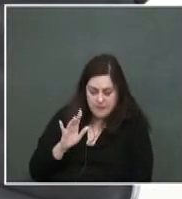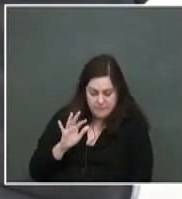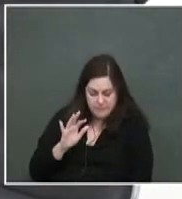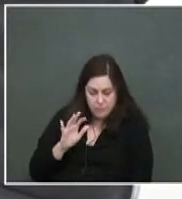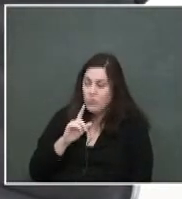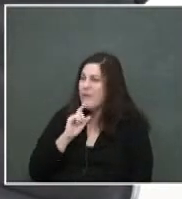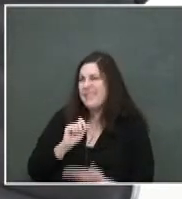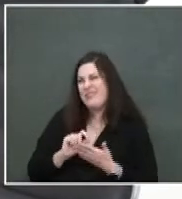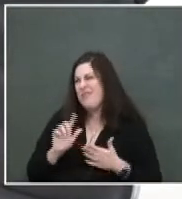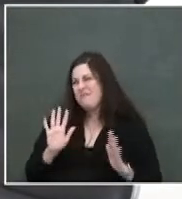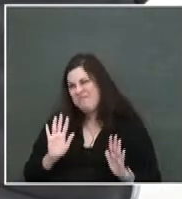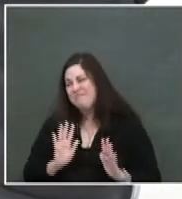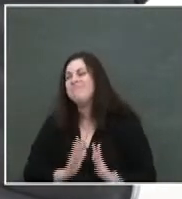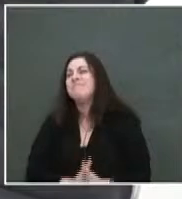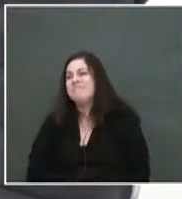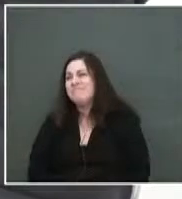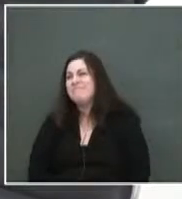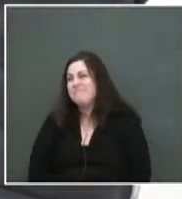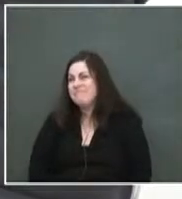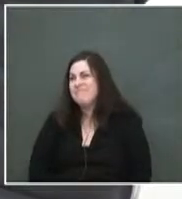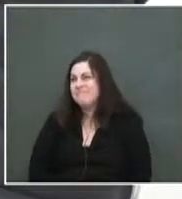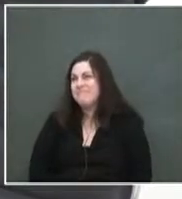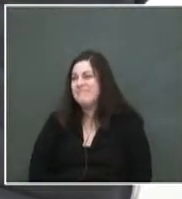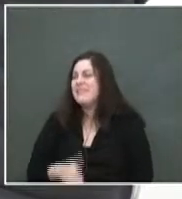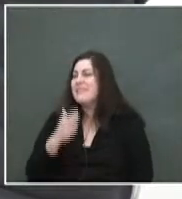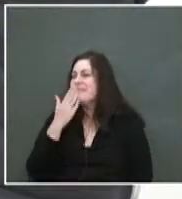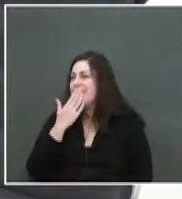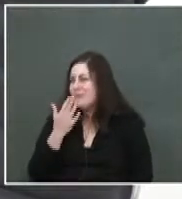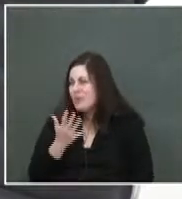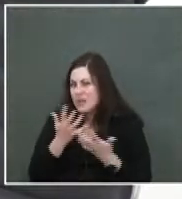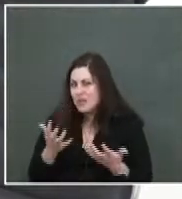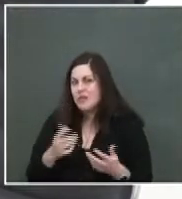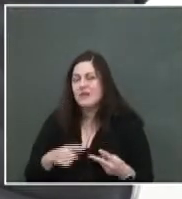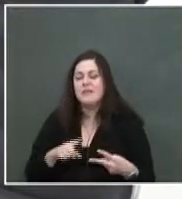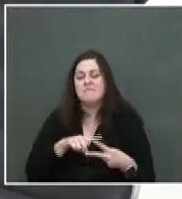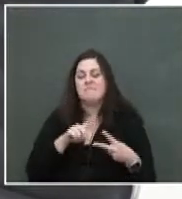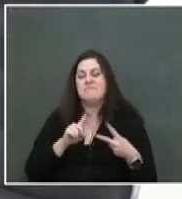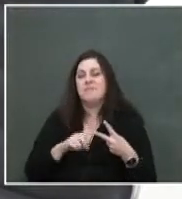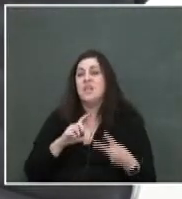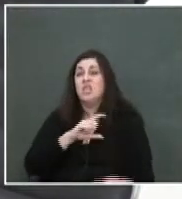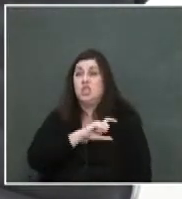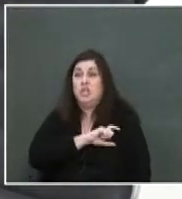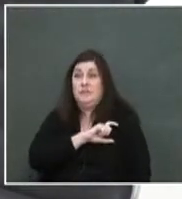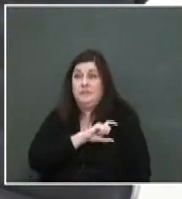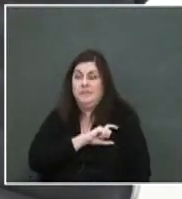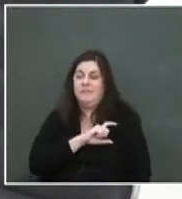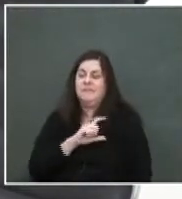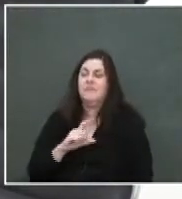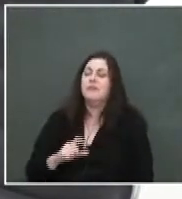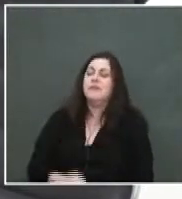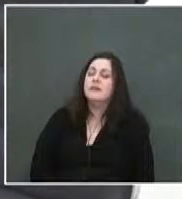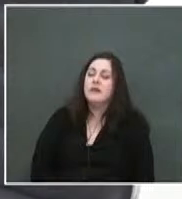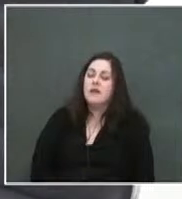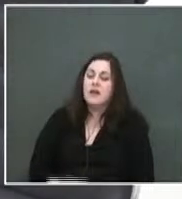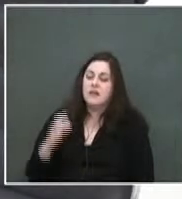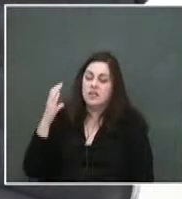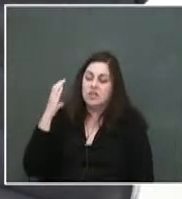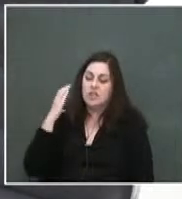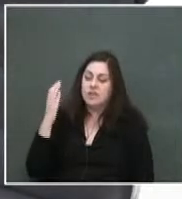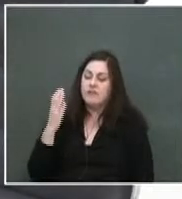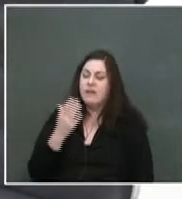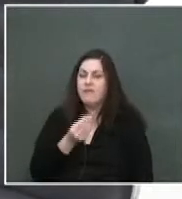actually, that was it, all I had for the fire. Thank you so much. Thank you, Chief Councilwoman. McManus, I had a few questions. Thank you. I want